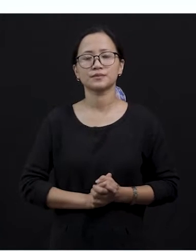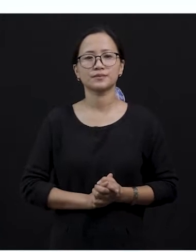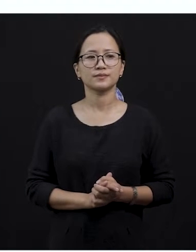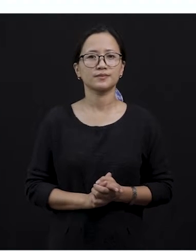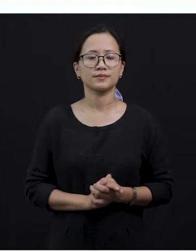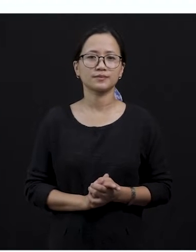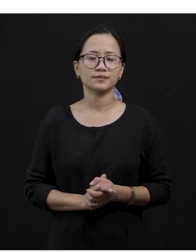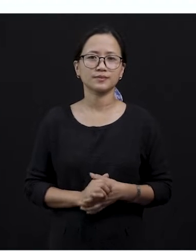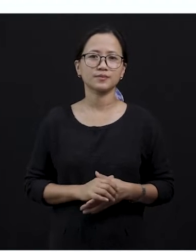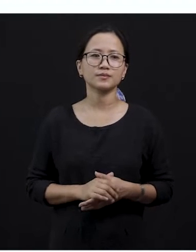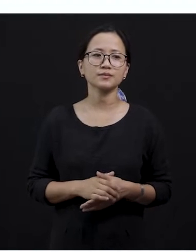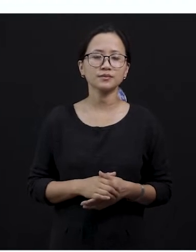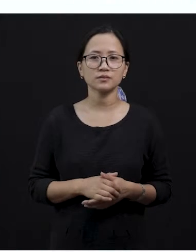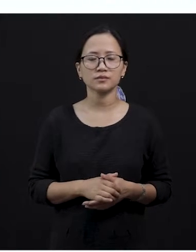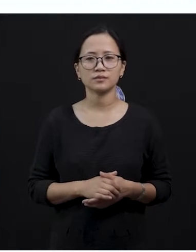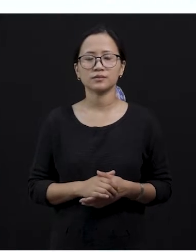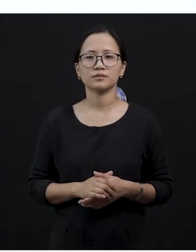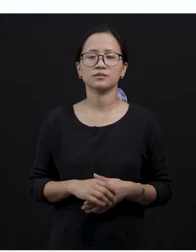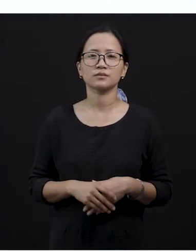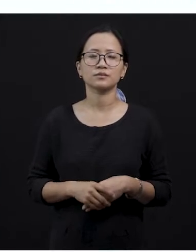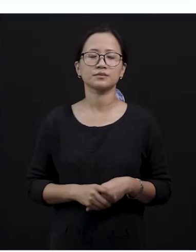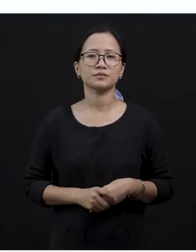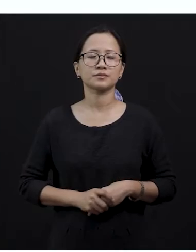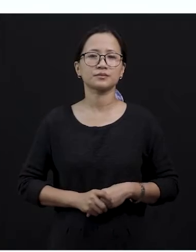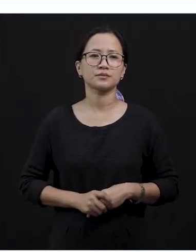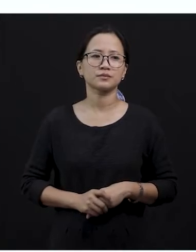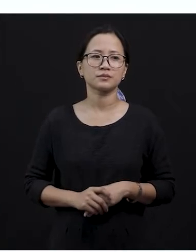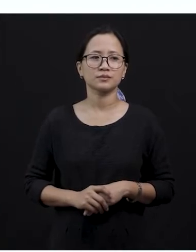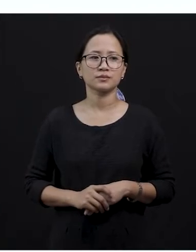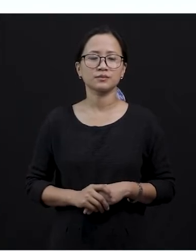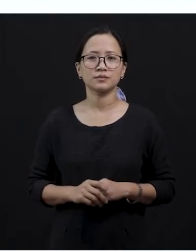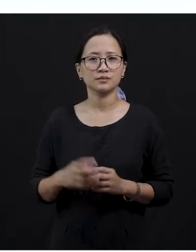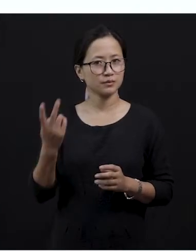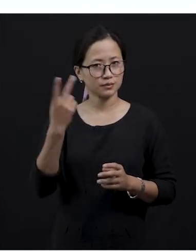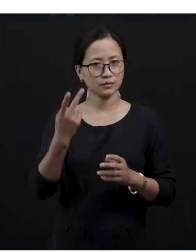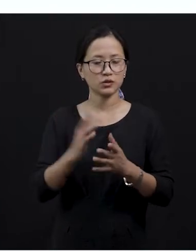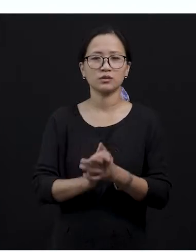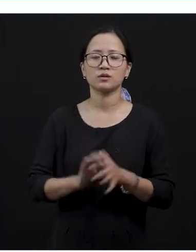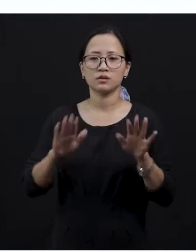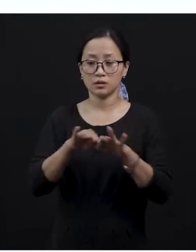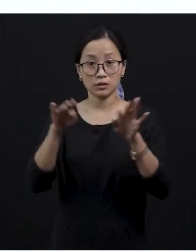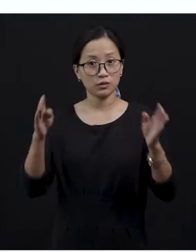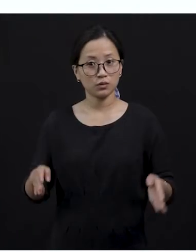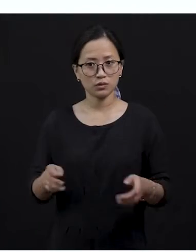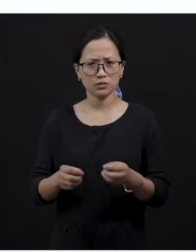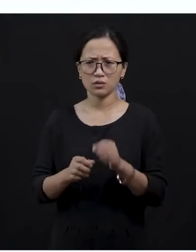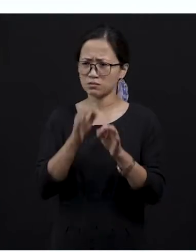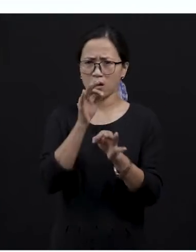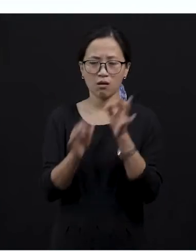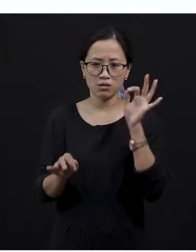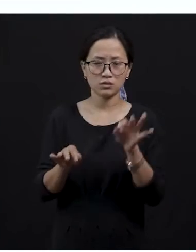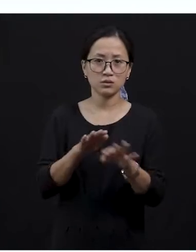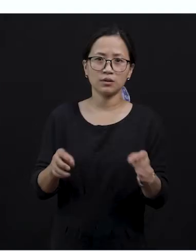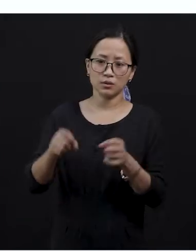breath. You blow it and there is air inside. So these two balloons and hot steam, they're very different